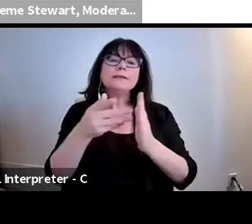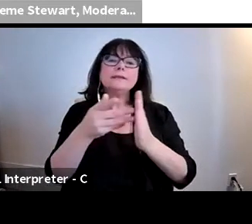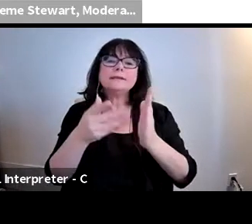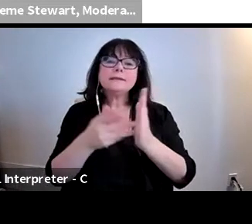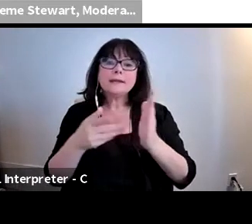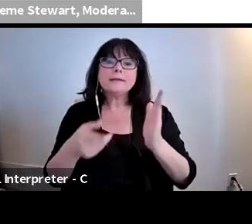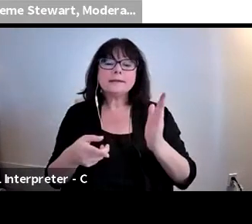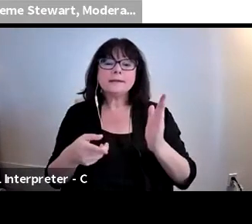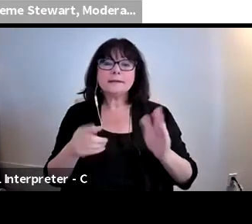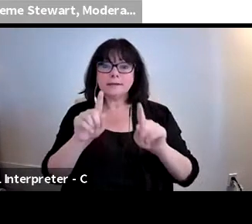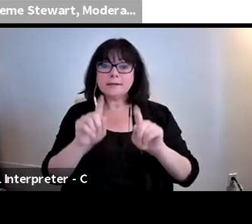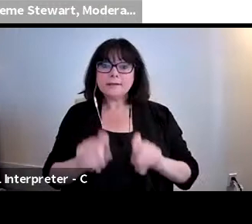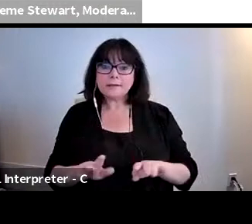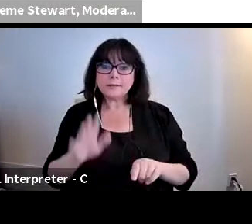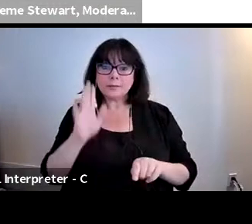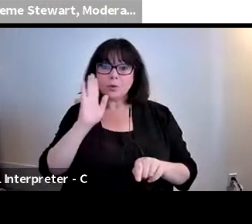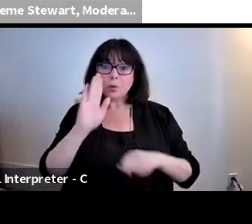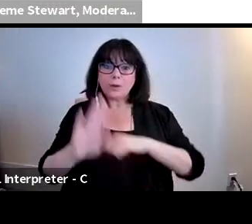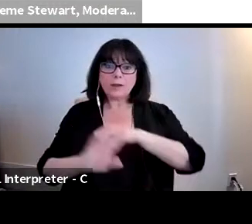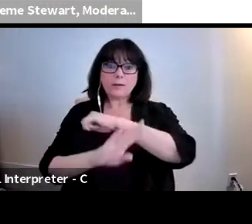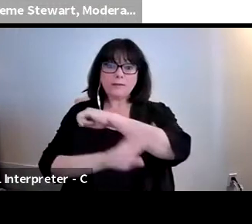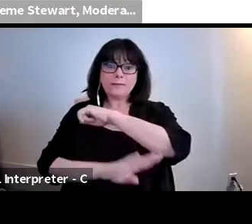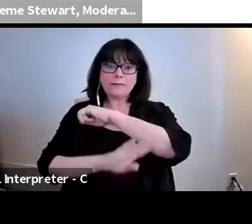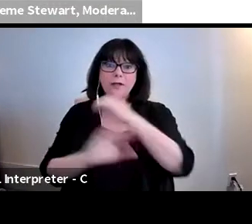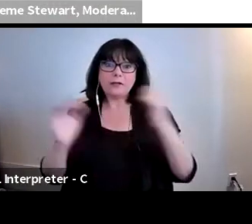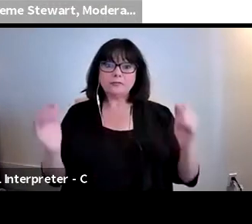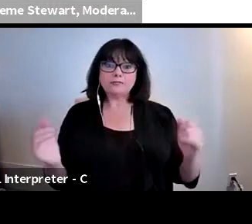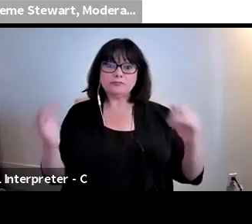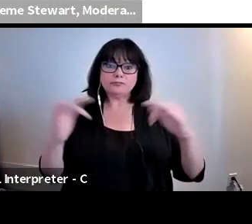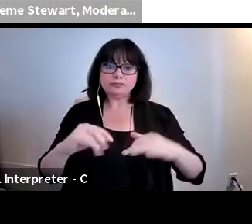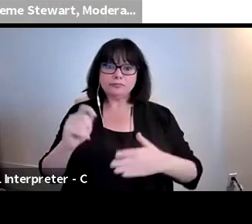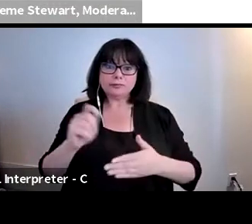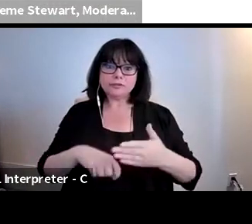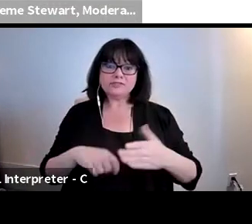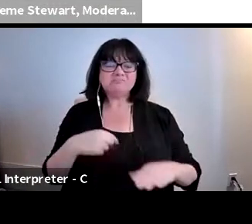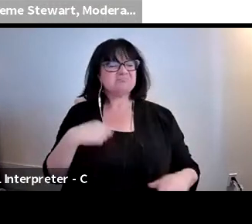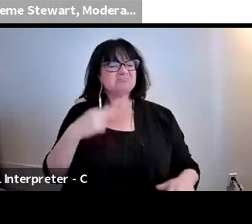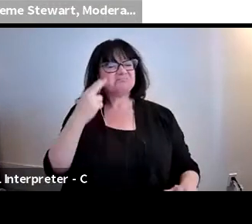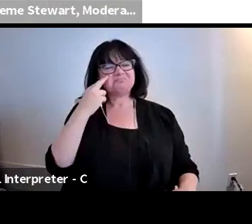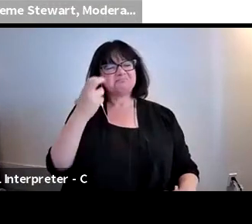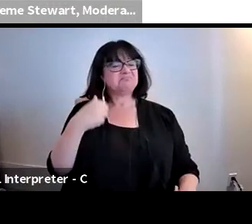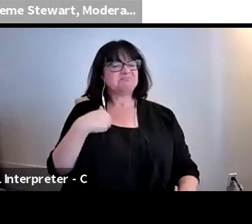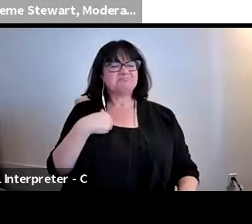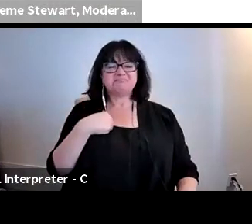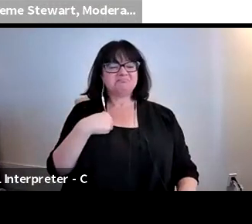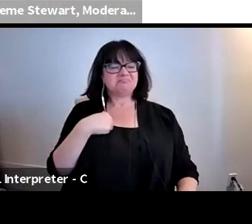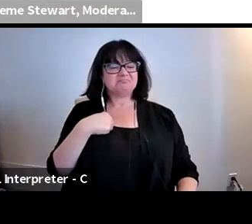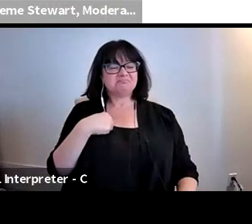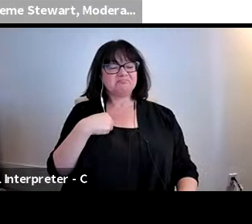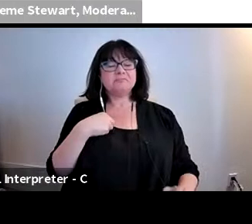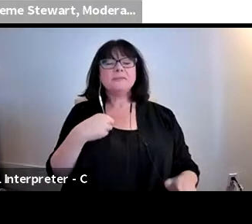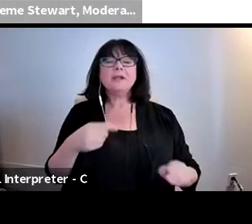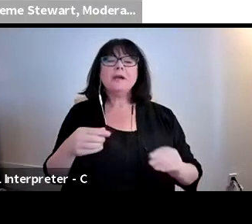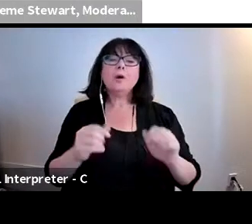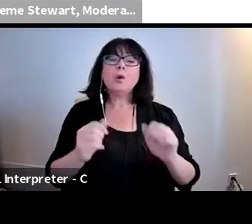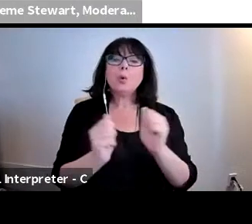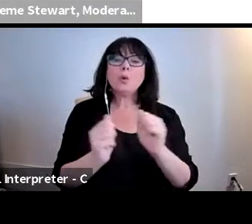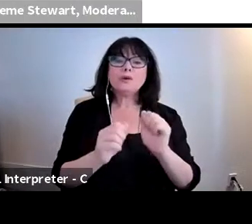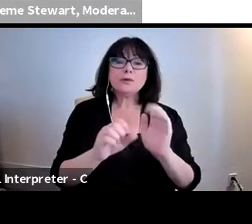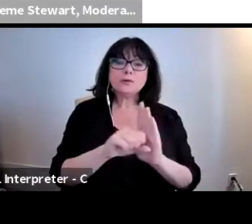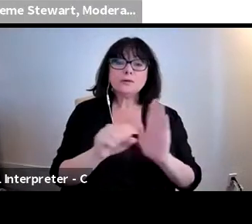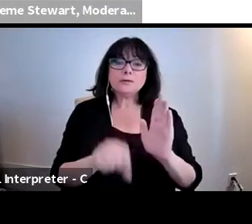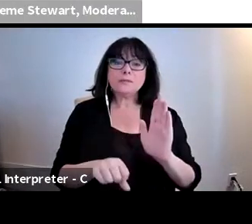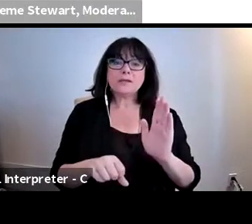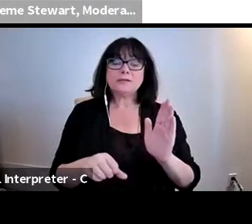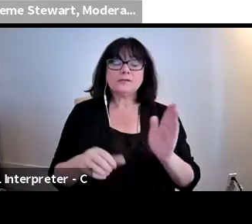fall that we would be having in-person exams. I think the winter is a bit harder to assess at this point. However, if we